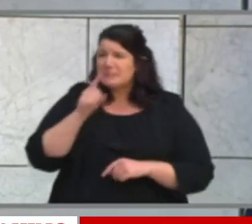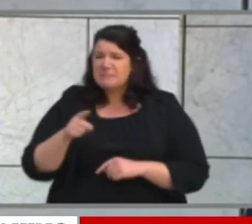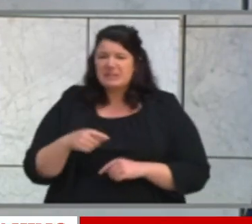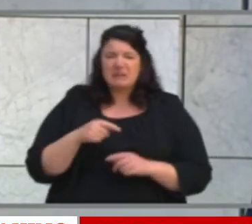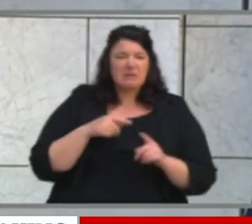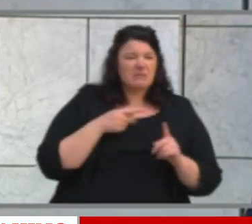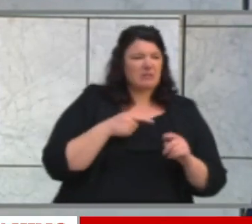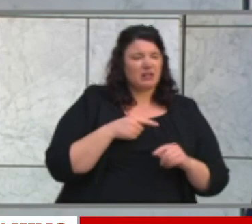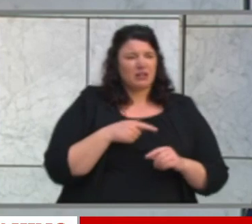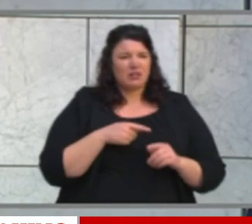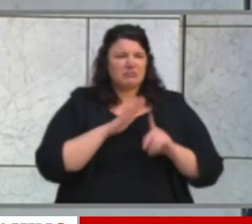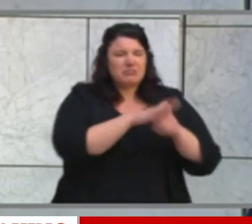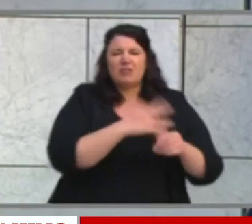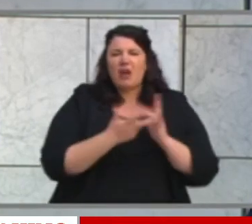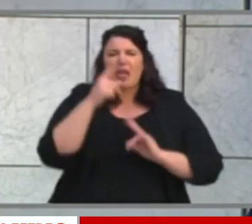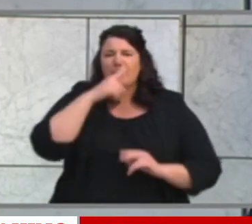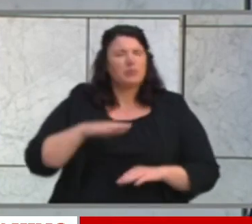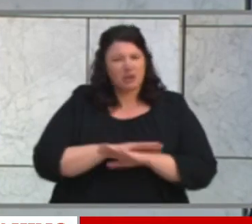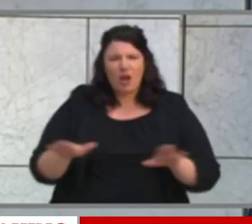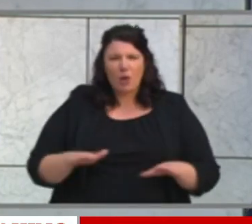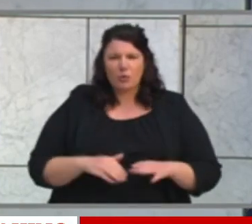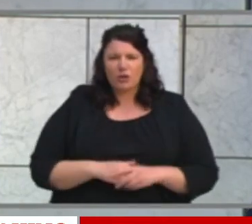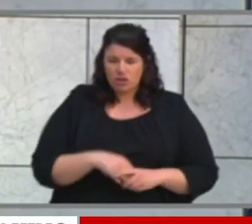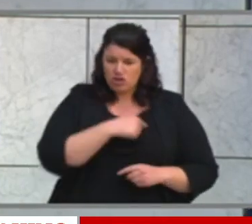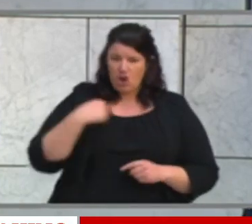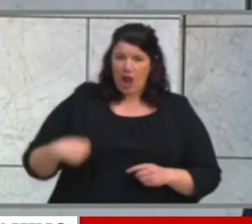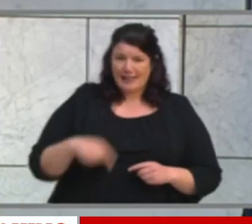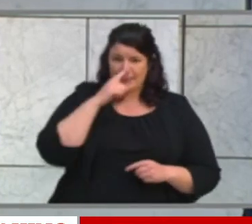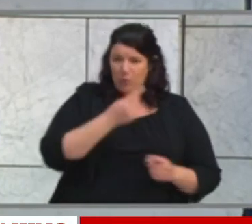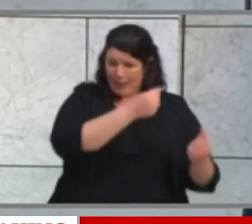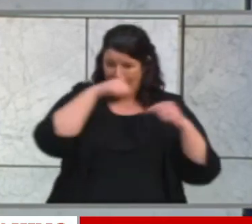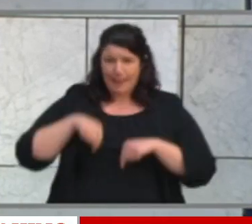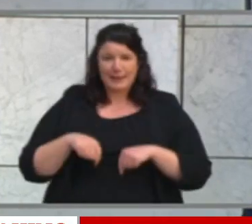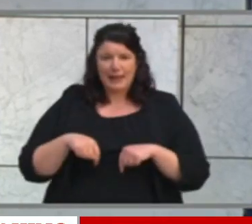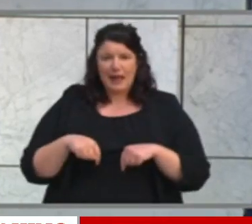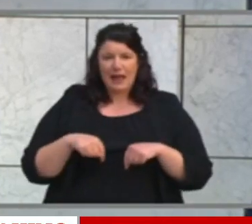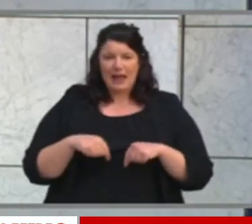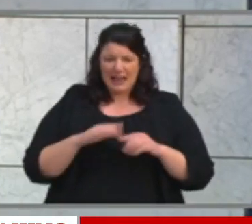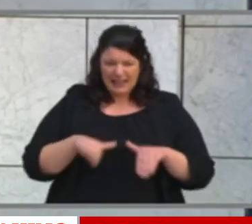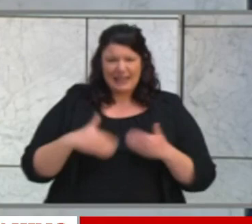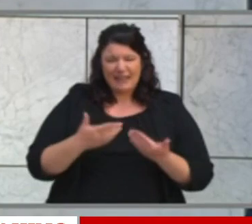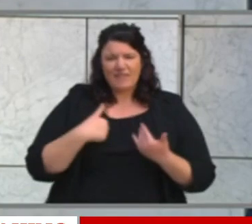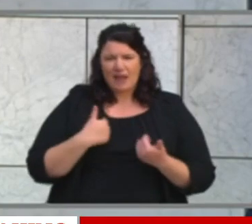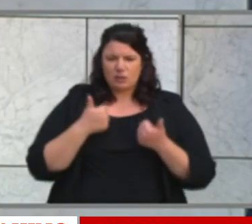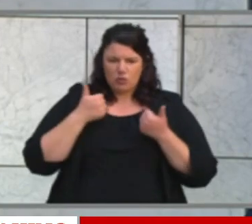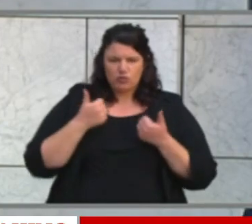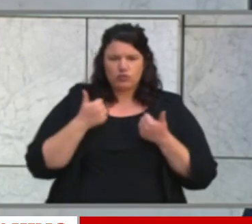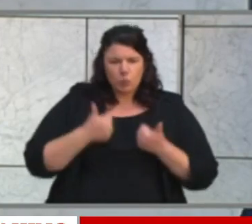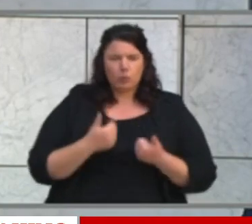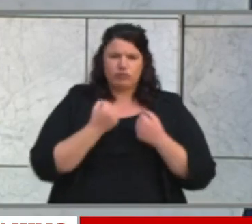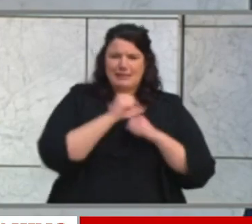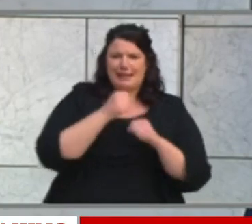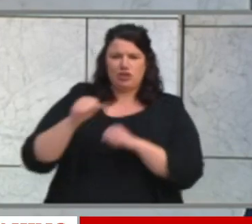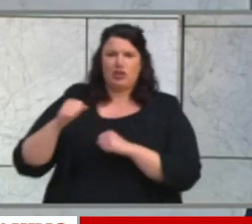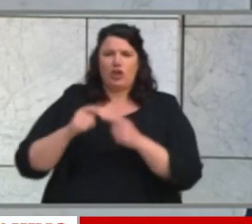remind everyone that it was Chinese Australians in particular that provided one of the greatest defences we had in those early weeks. They were